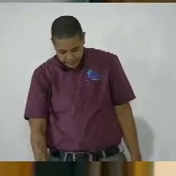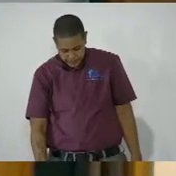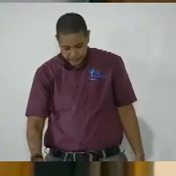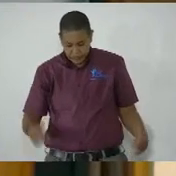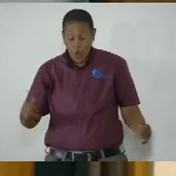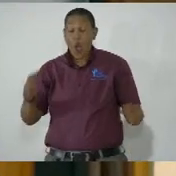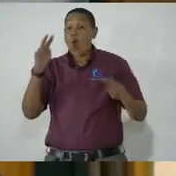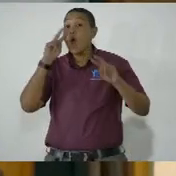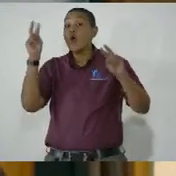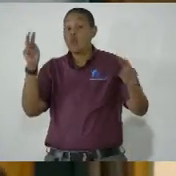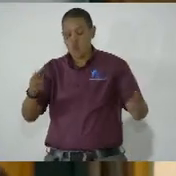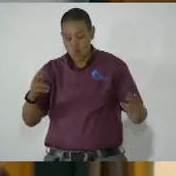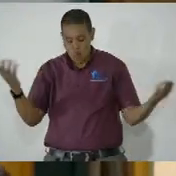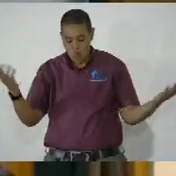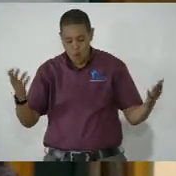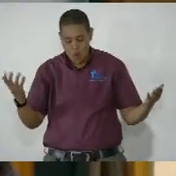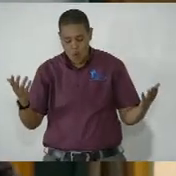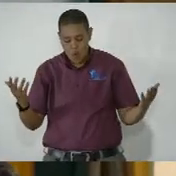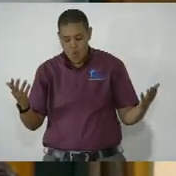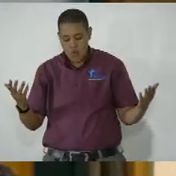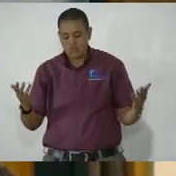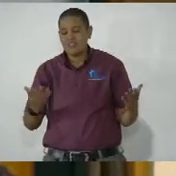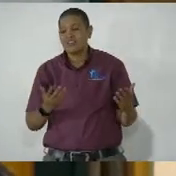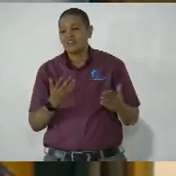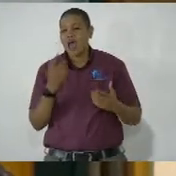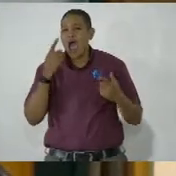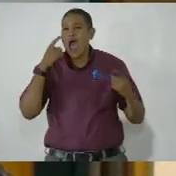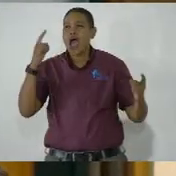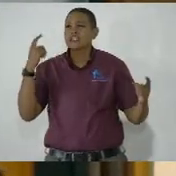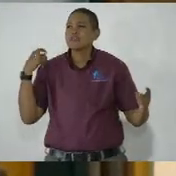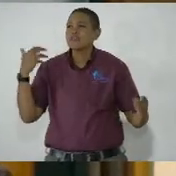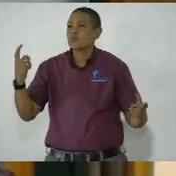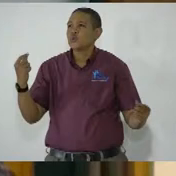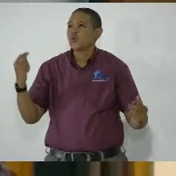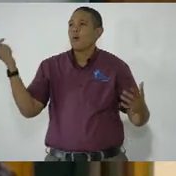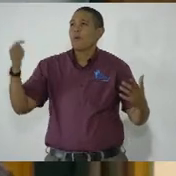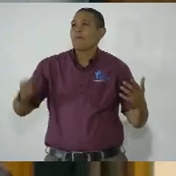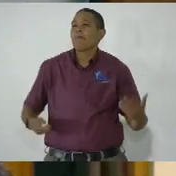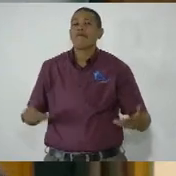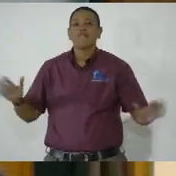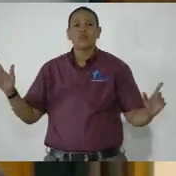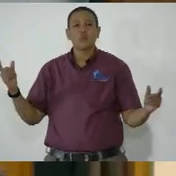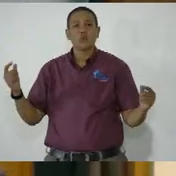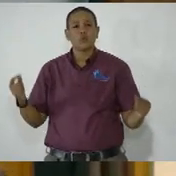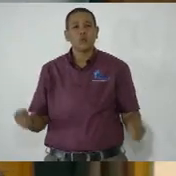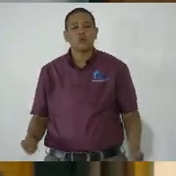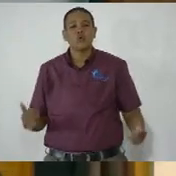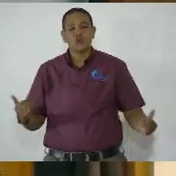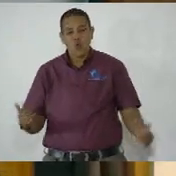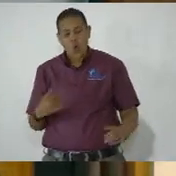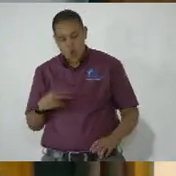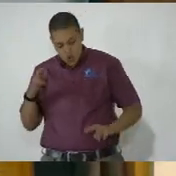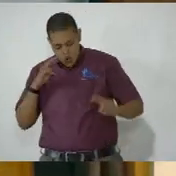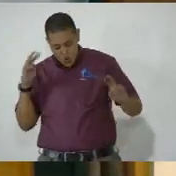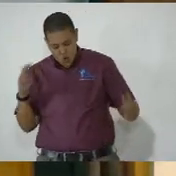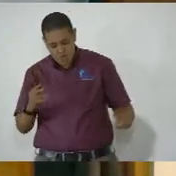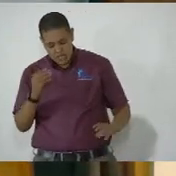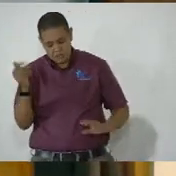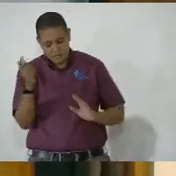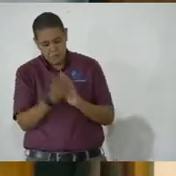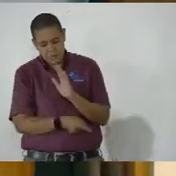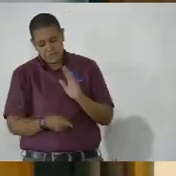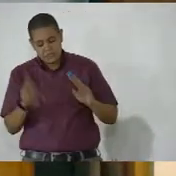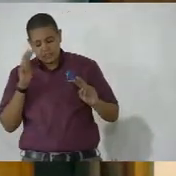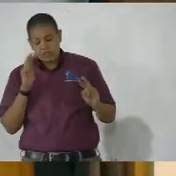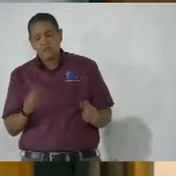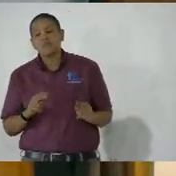turn now, we have dealt with the achievements over the past year. But I spend a few minutes, Madam